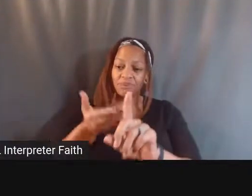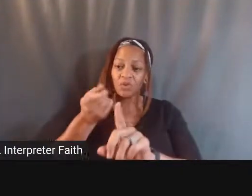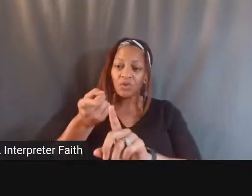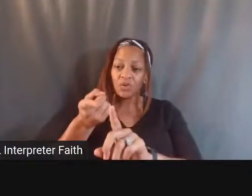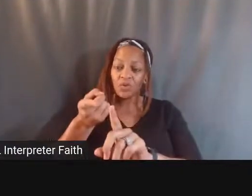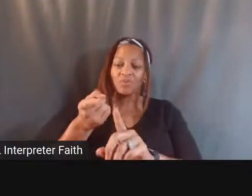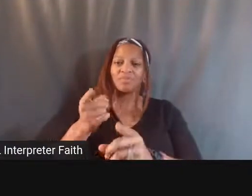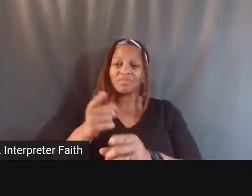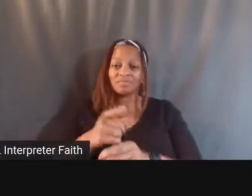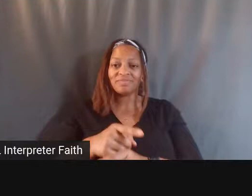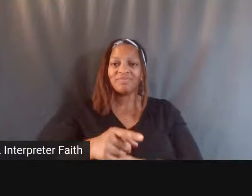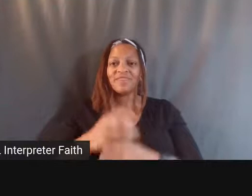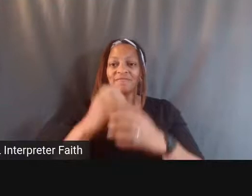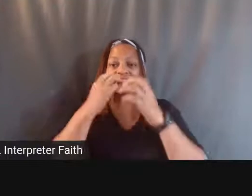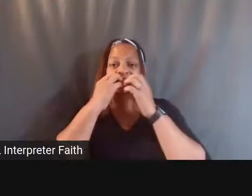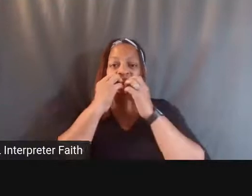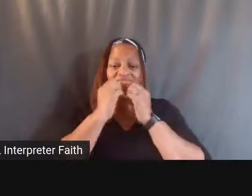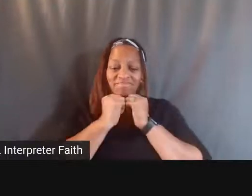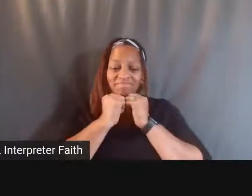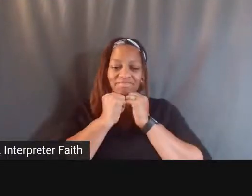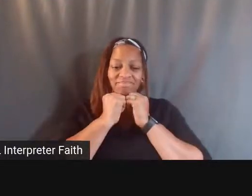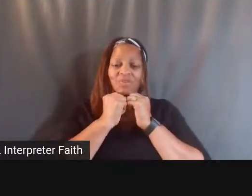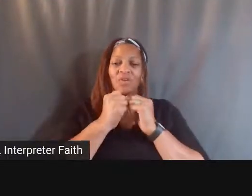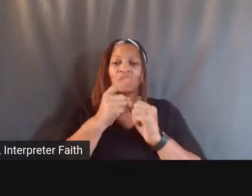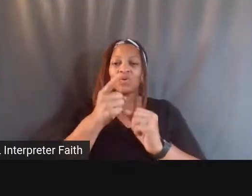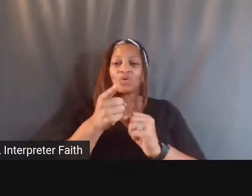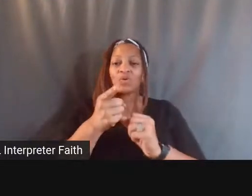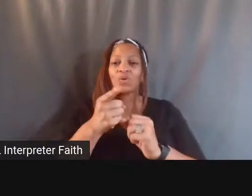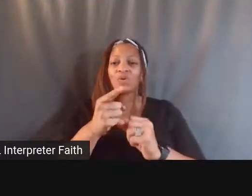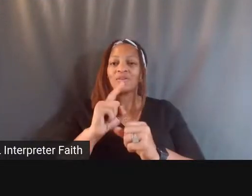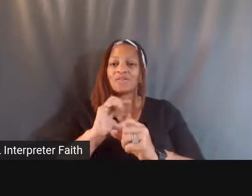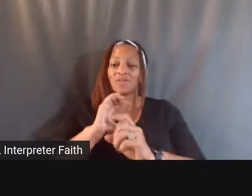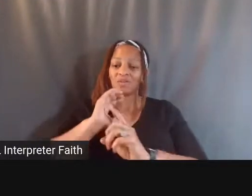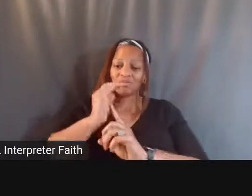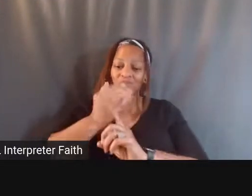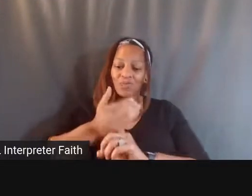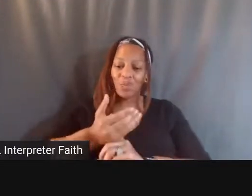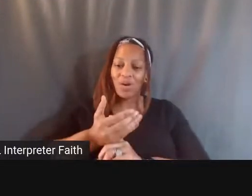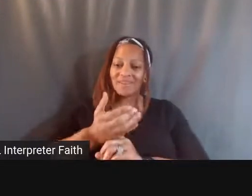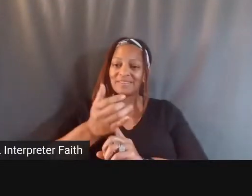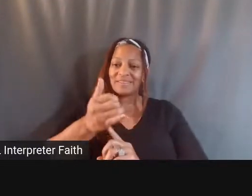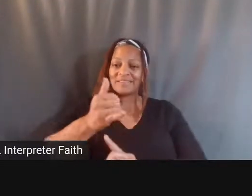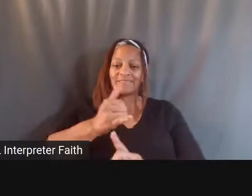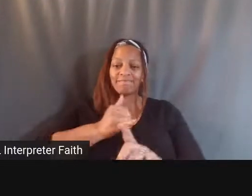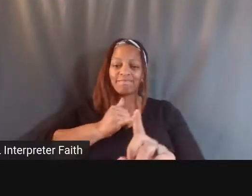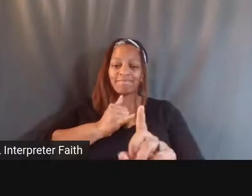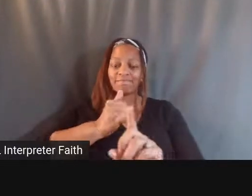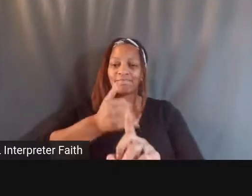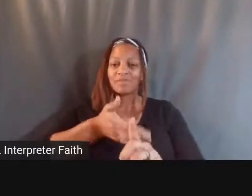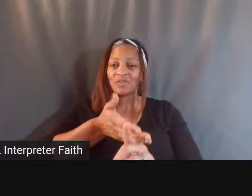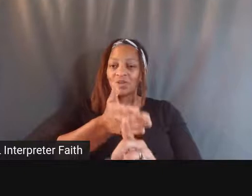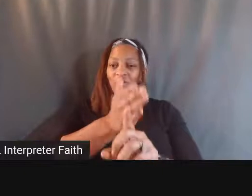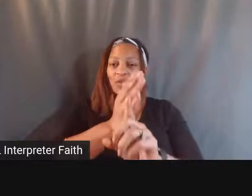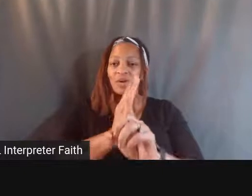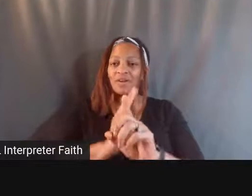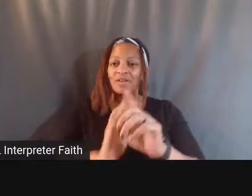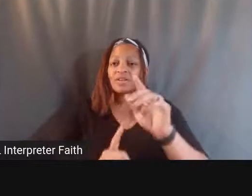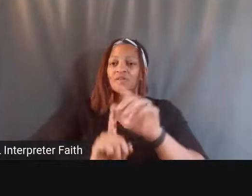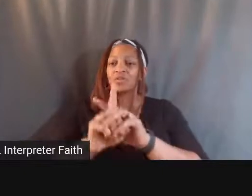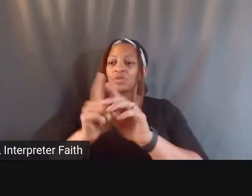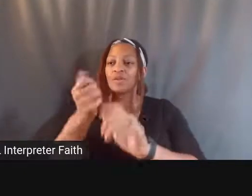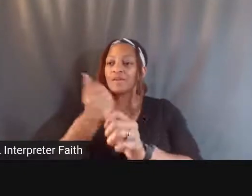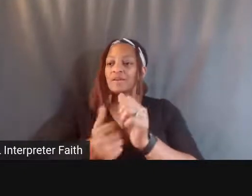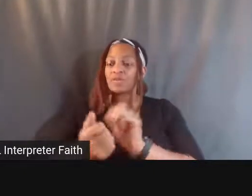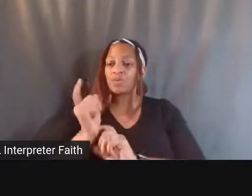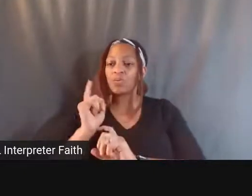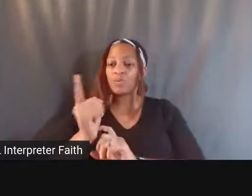beloved. You are the beloved oneness that is God, as it shows up at each moment and